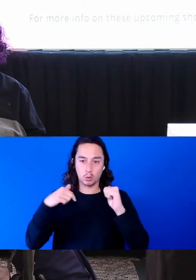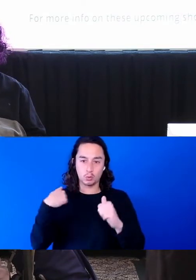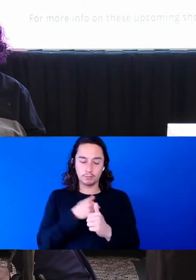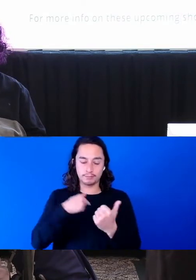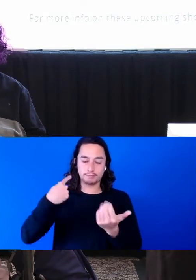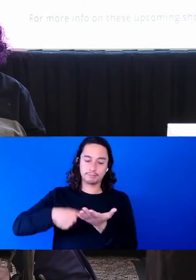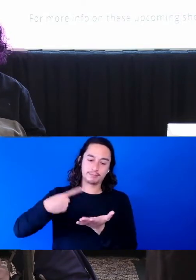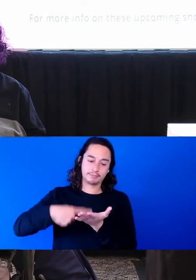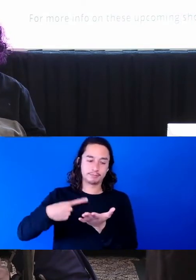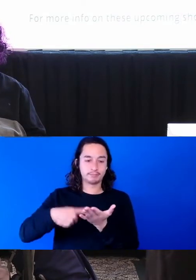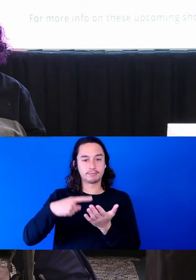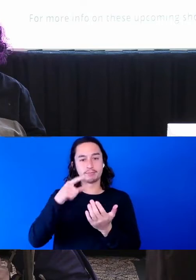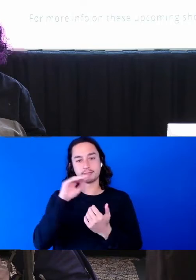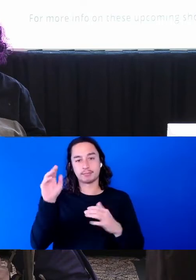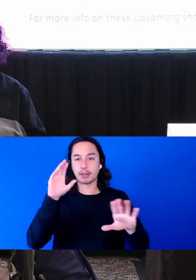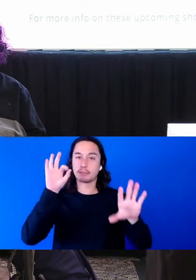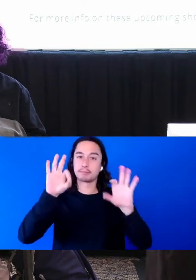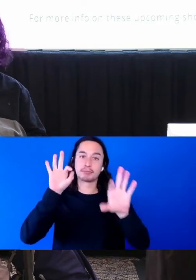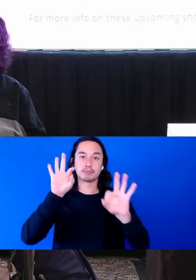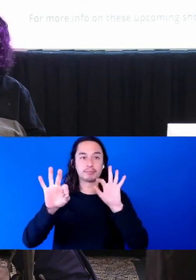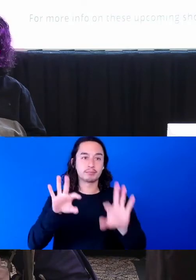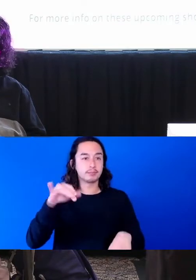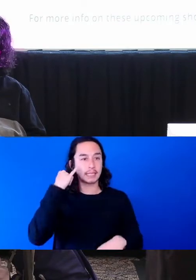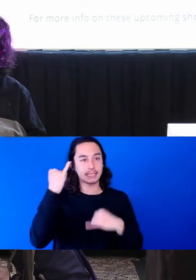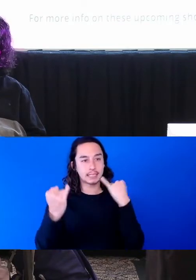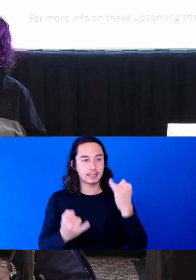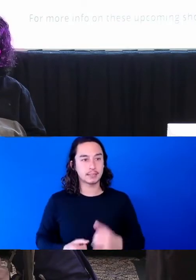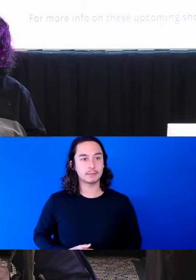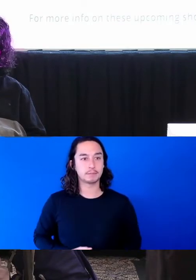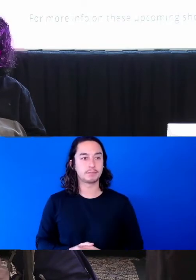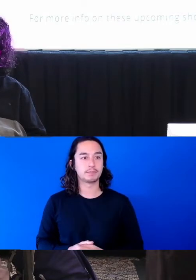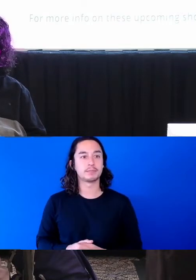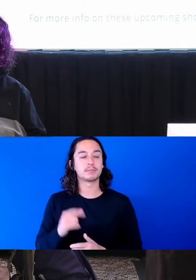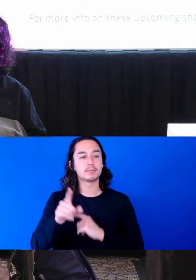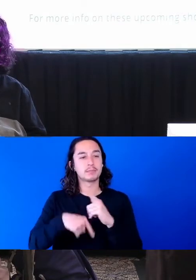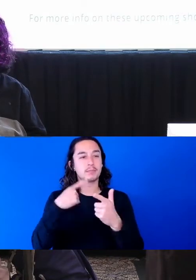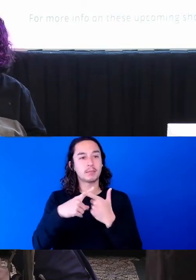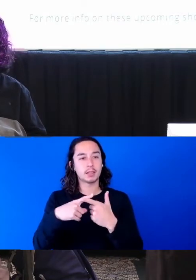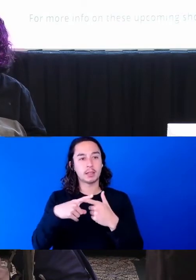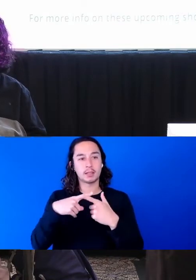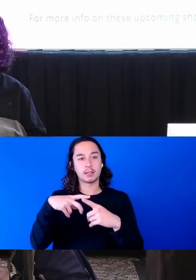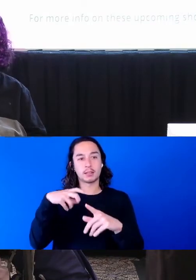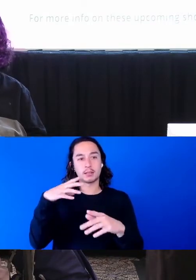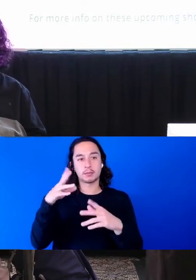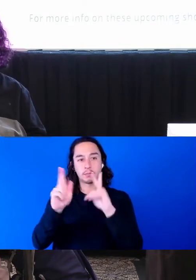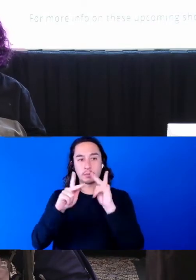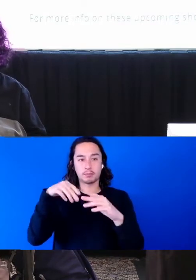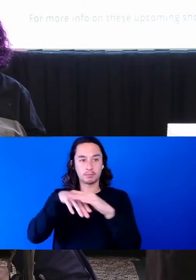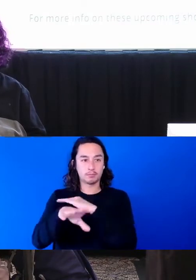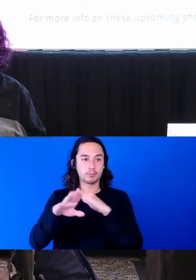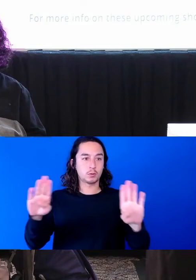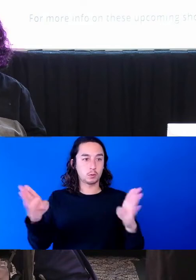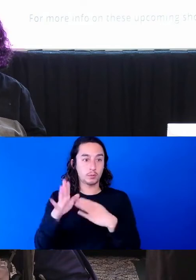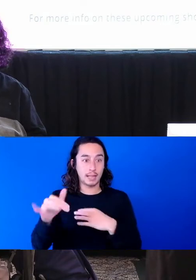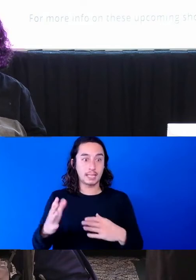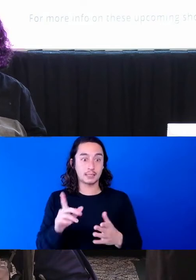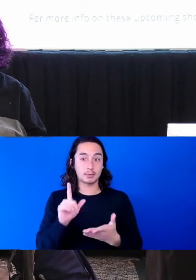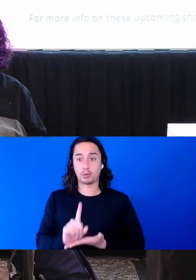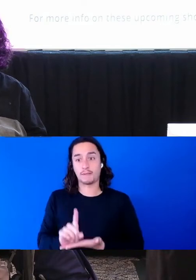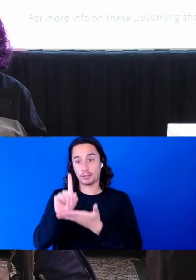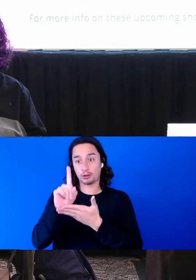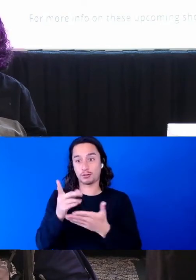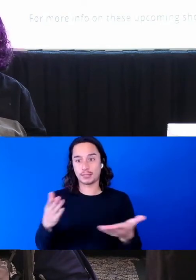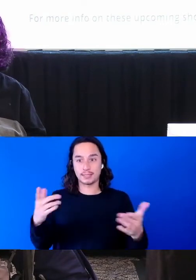and throwing ideas at the wall, and then getting folks in the room, which is such a privilege. Like that's a thing that can't always